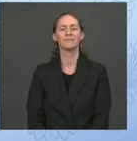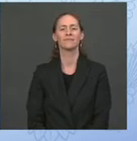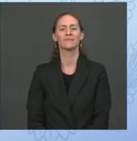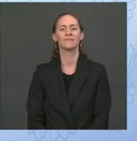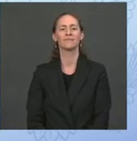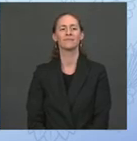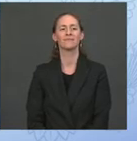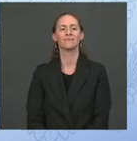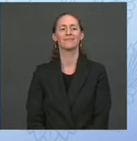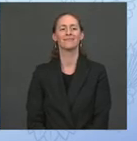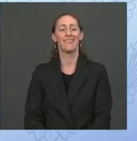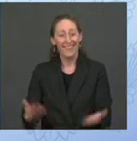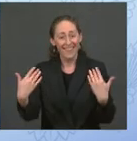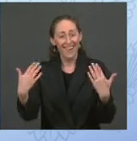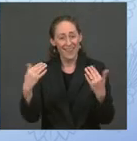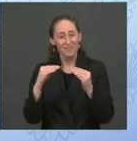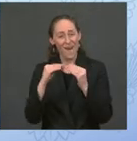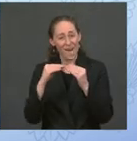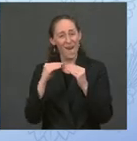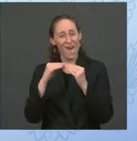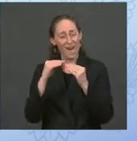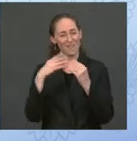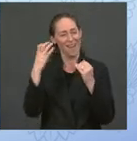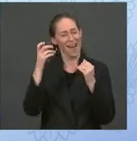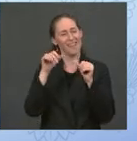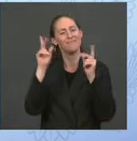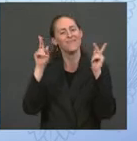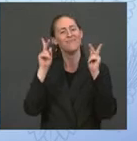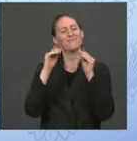Keep it going, keep it going.